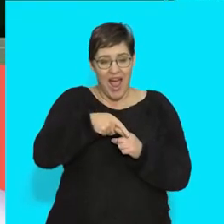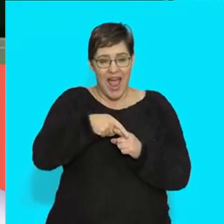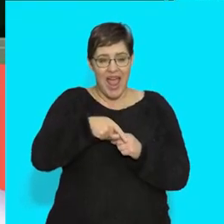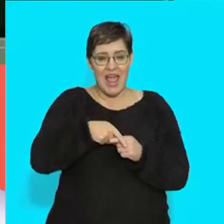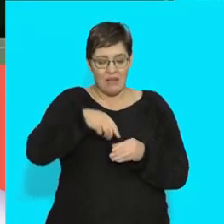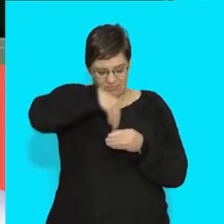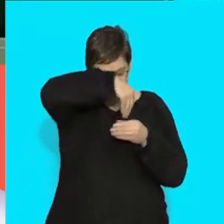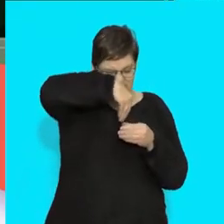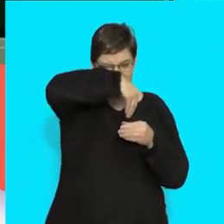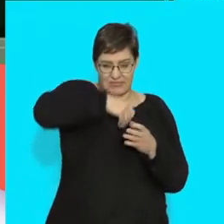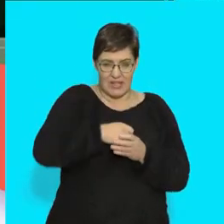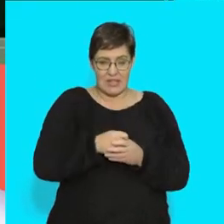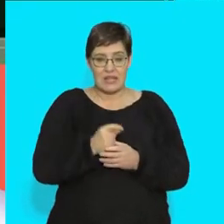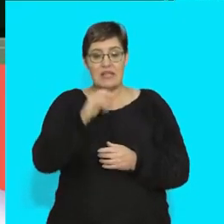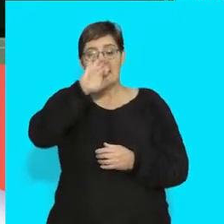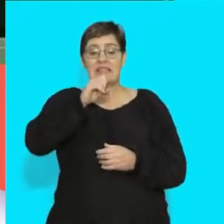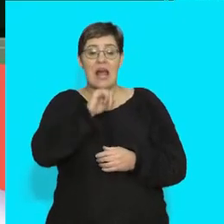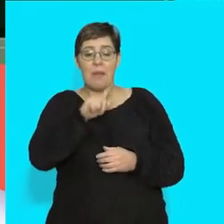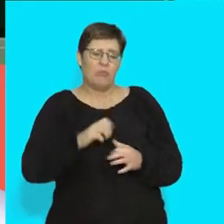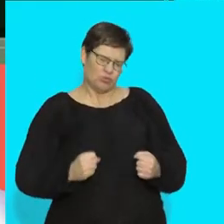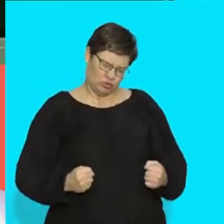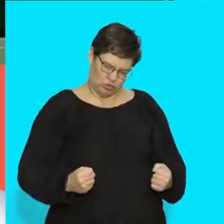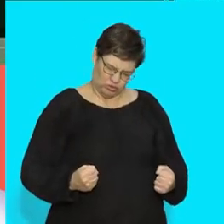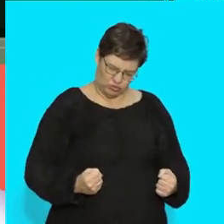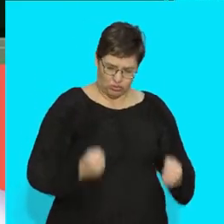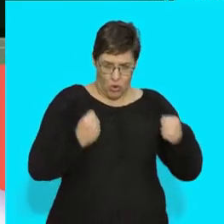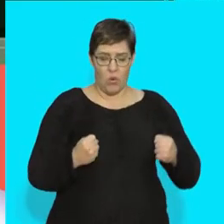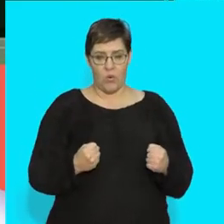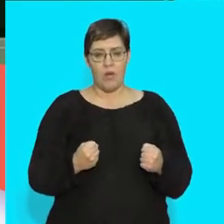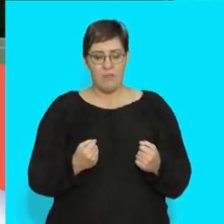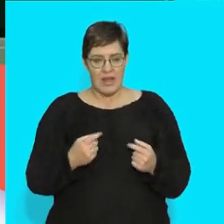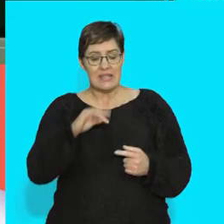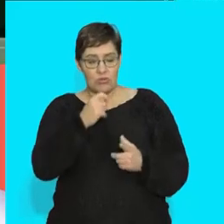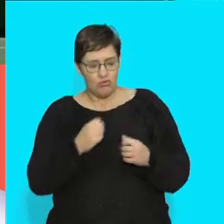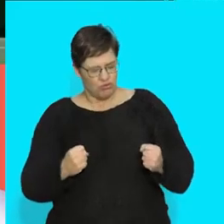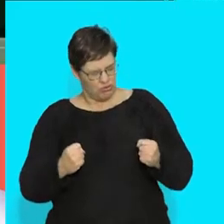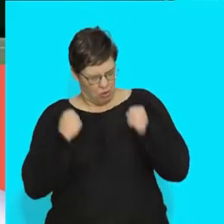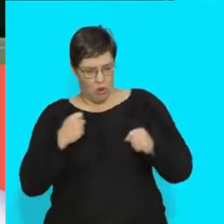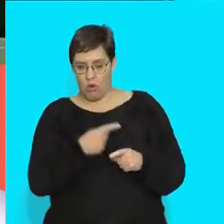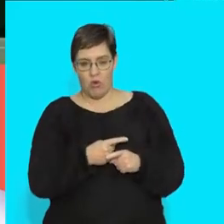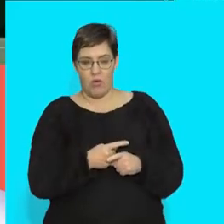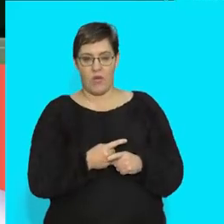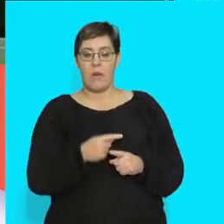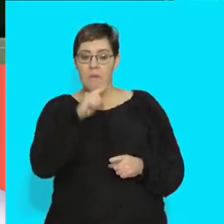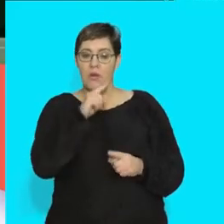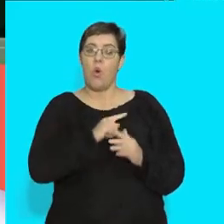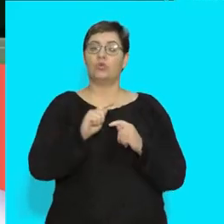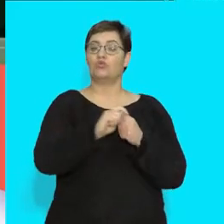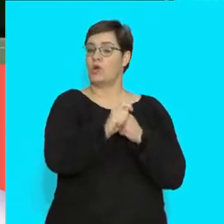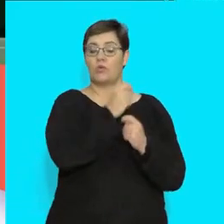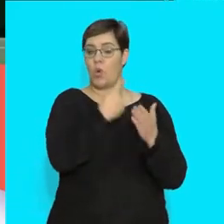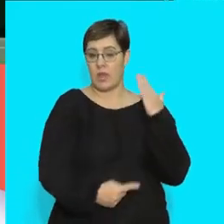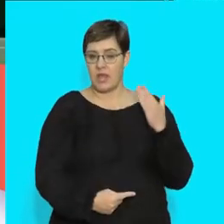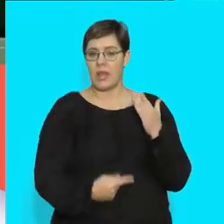it. Xylem is strong. It's a strengthening tissue as well. It's not only a transport. It actually